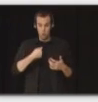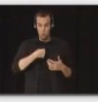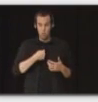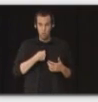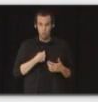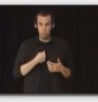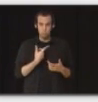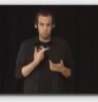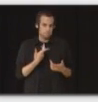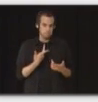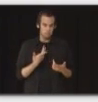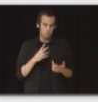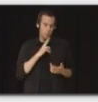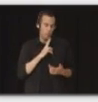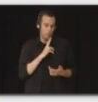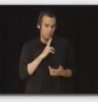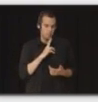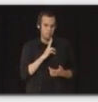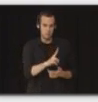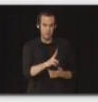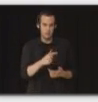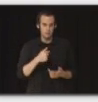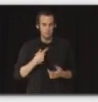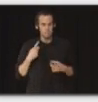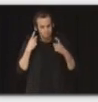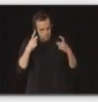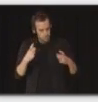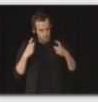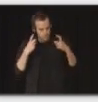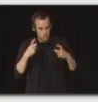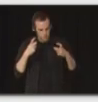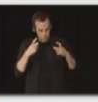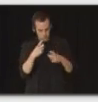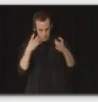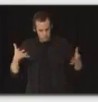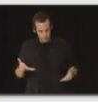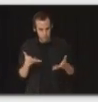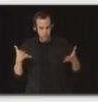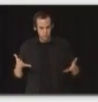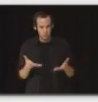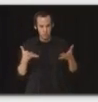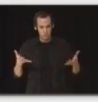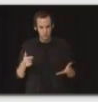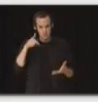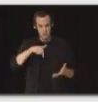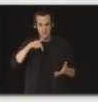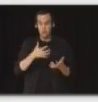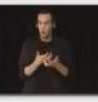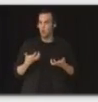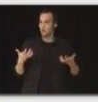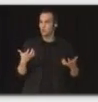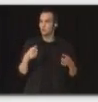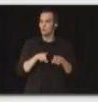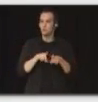Well, I cannot think of anything else. I just wanted to say that as part of this effort, the